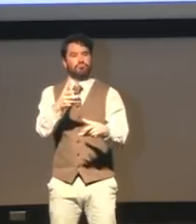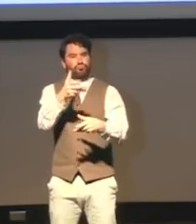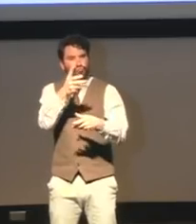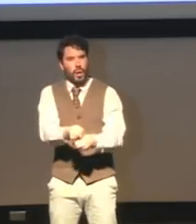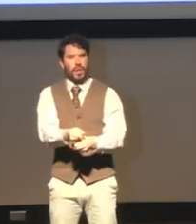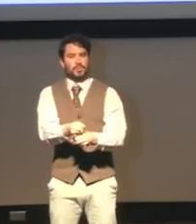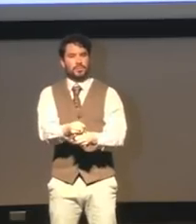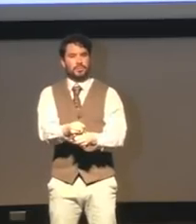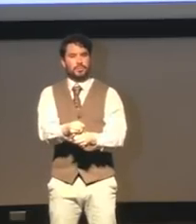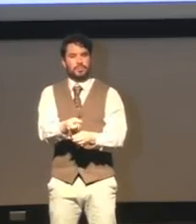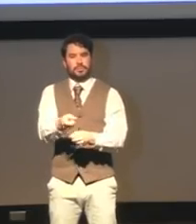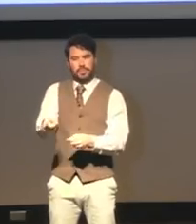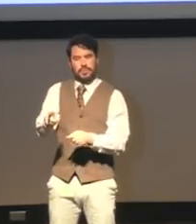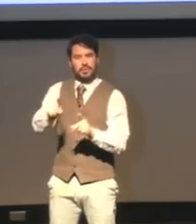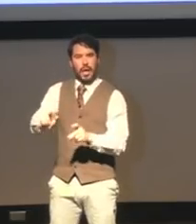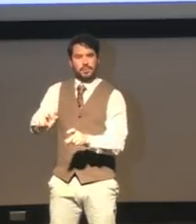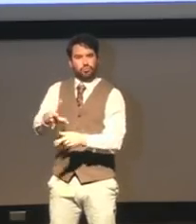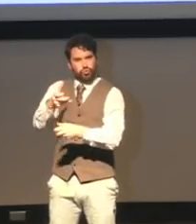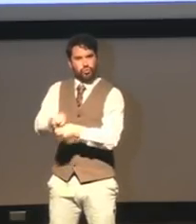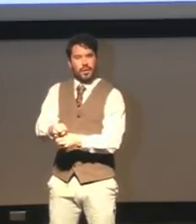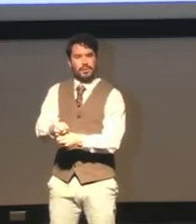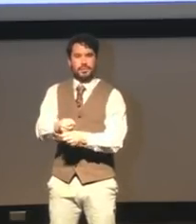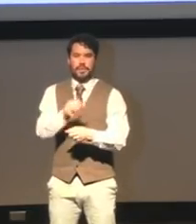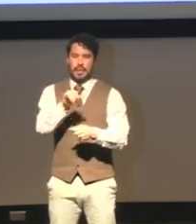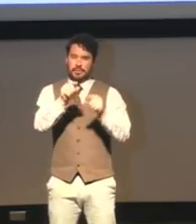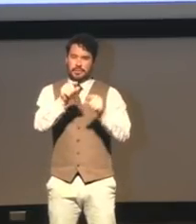That's the main limitation at this point.